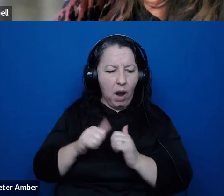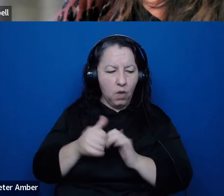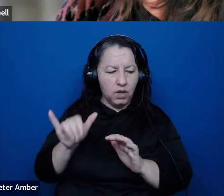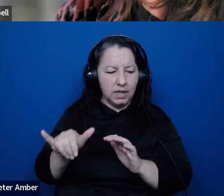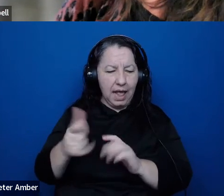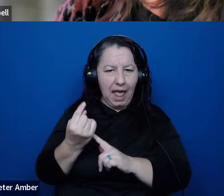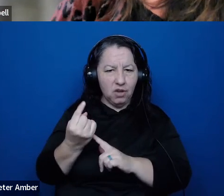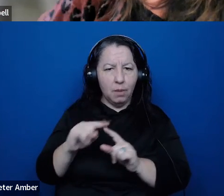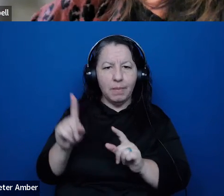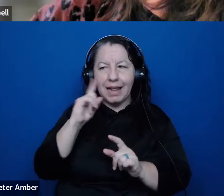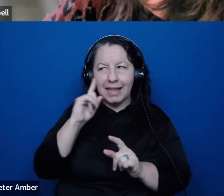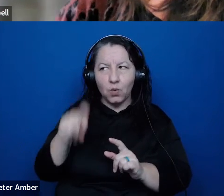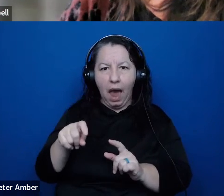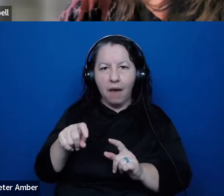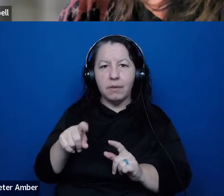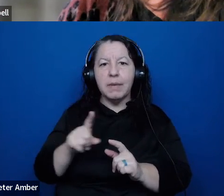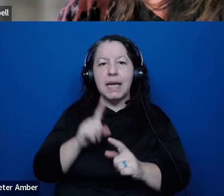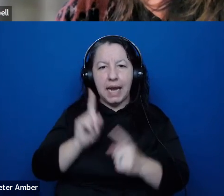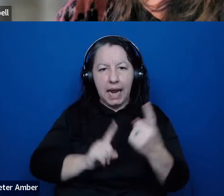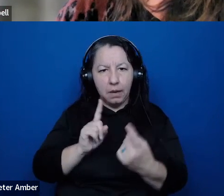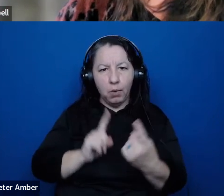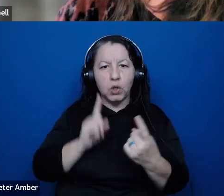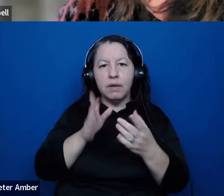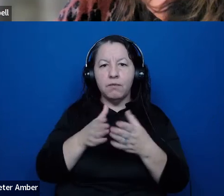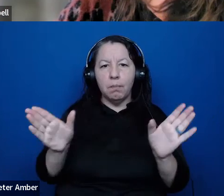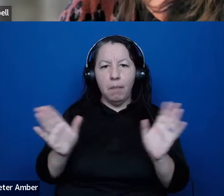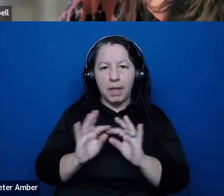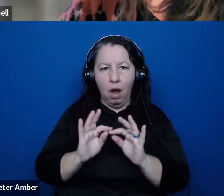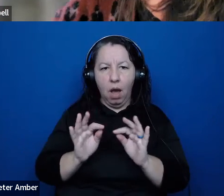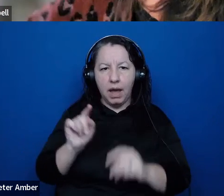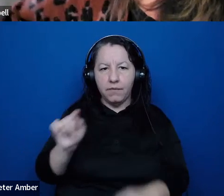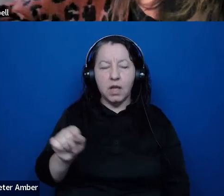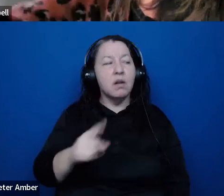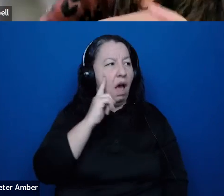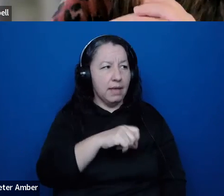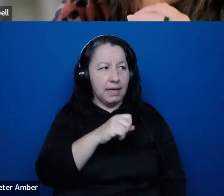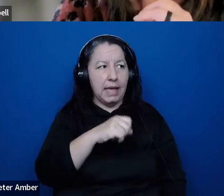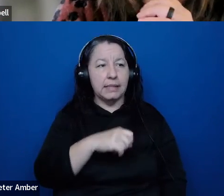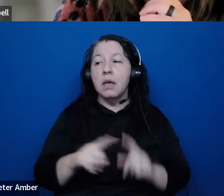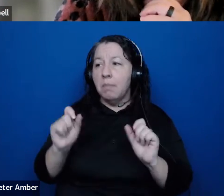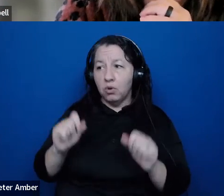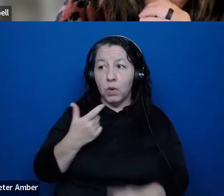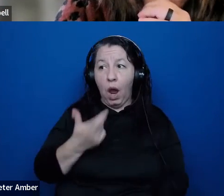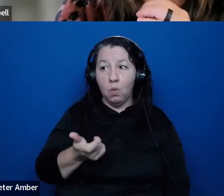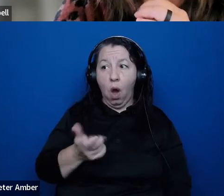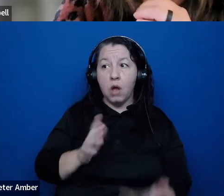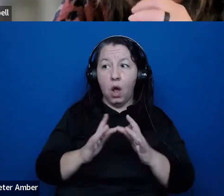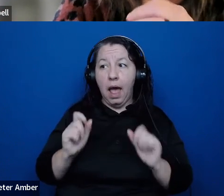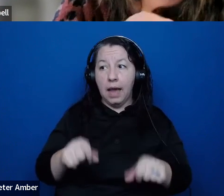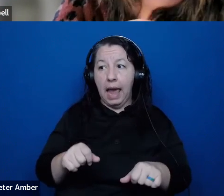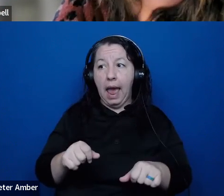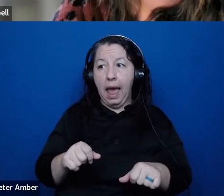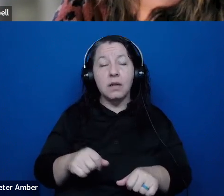to be in person for public comment. I think so. But you can watch it online. So I think the